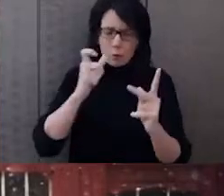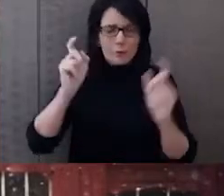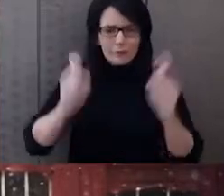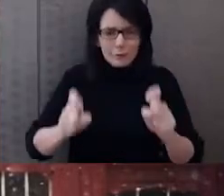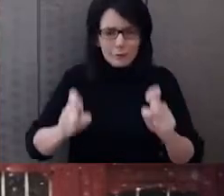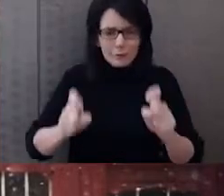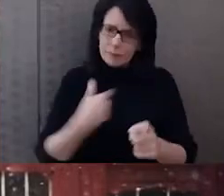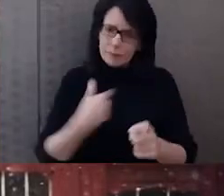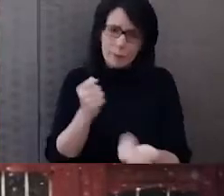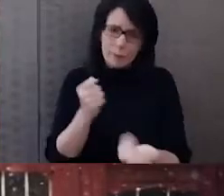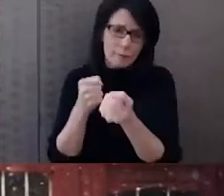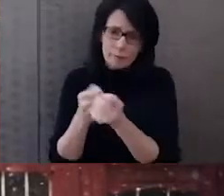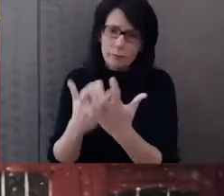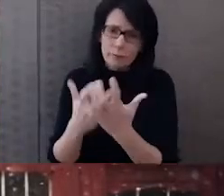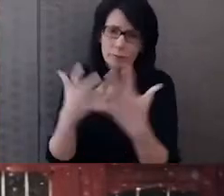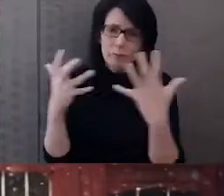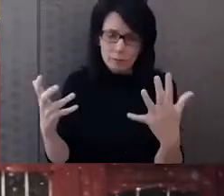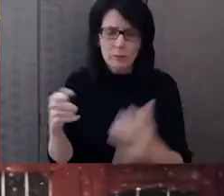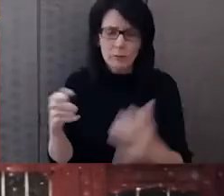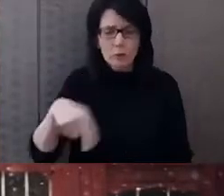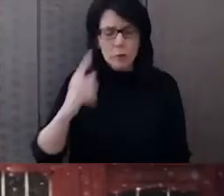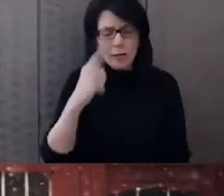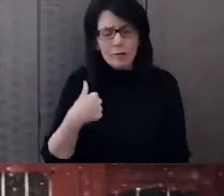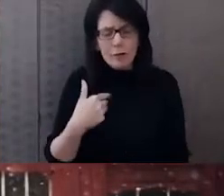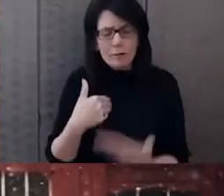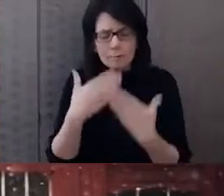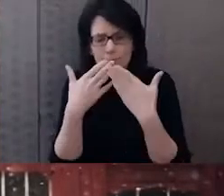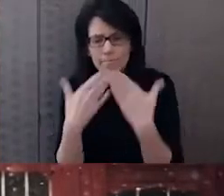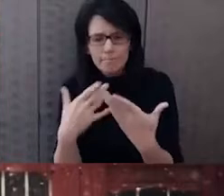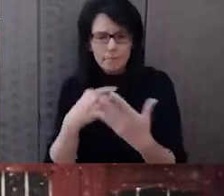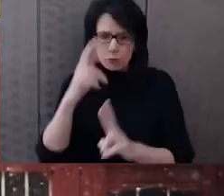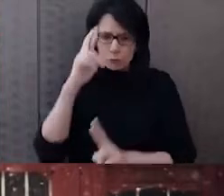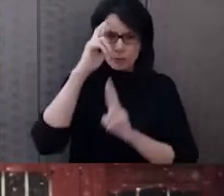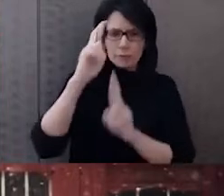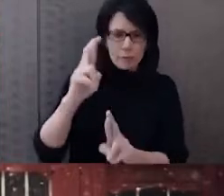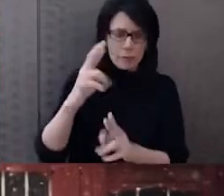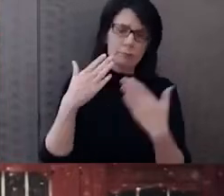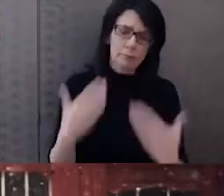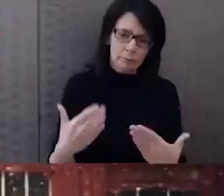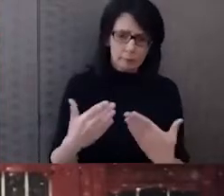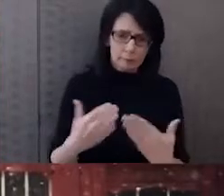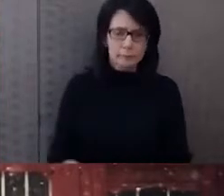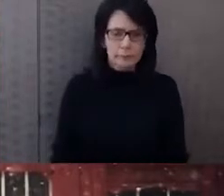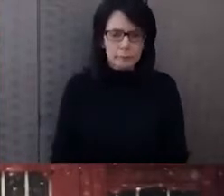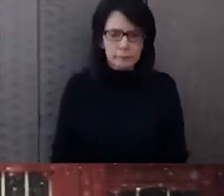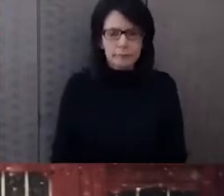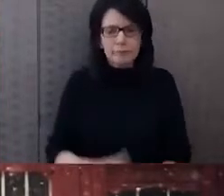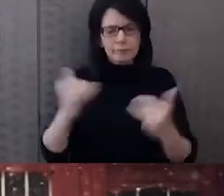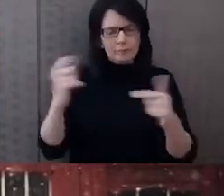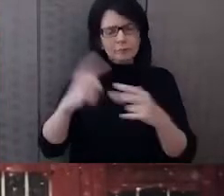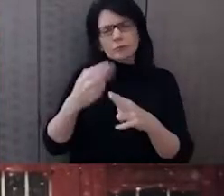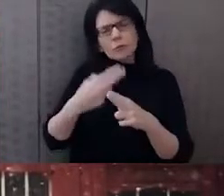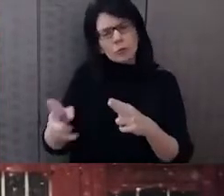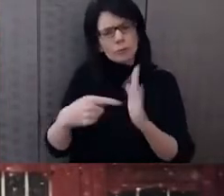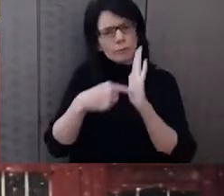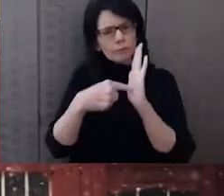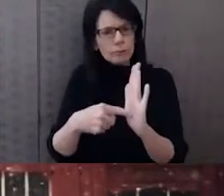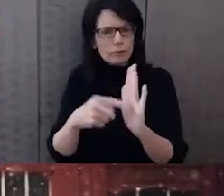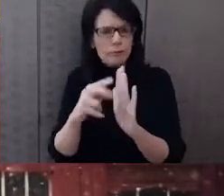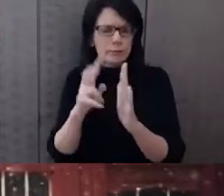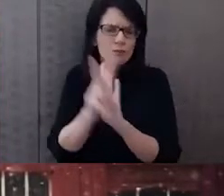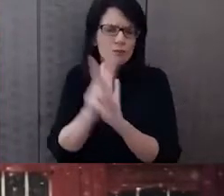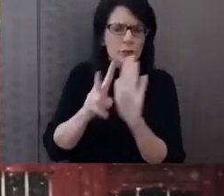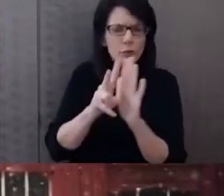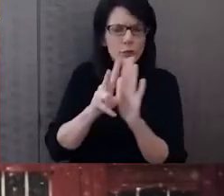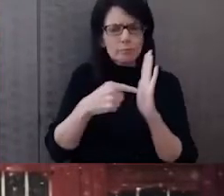our collective respect and our thanks. And now I'm pleased to play a short video showcasing some of NOPI's